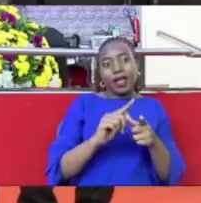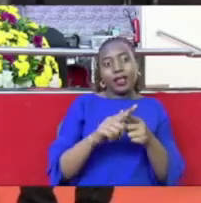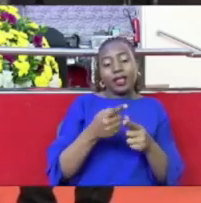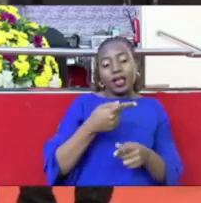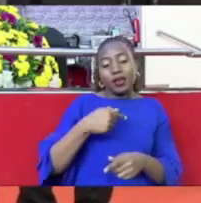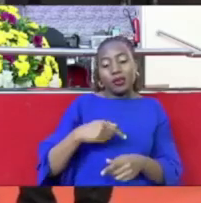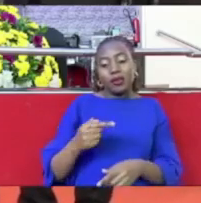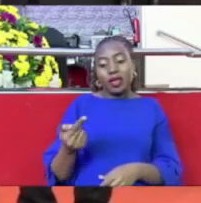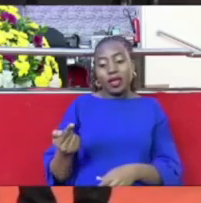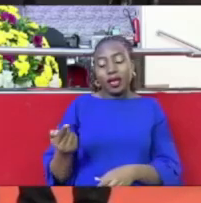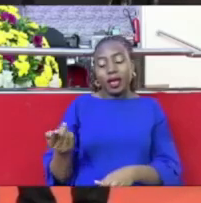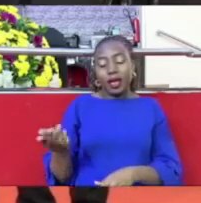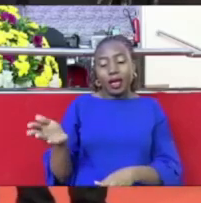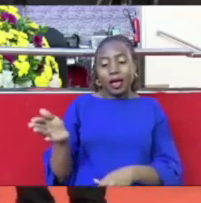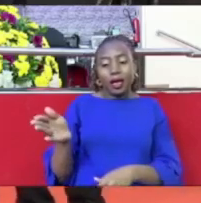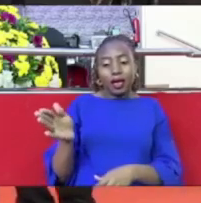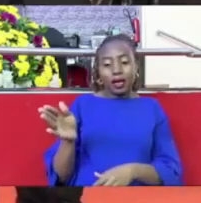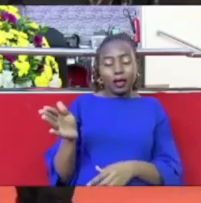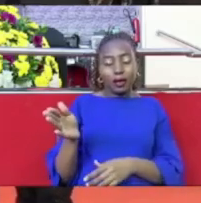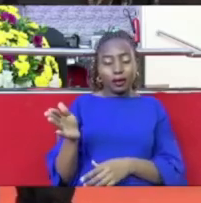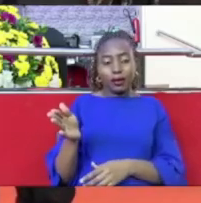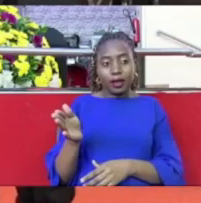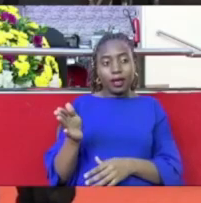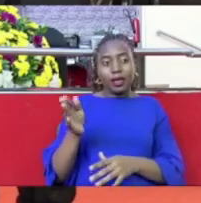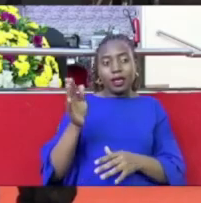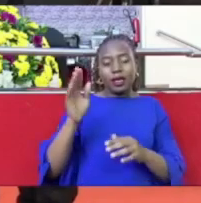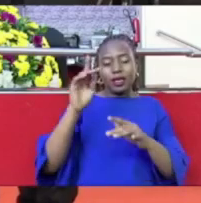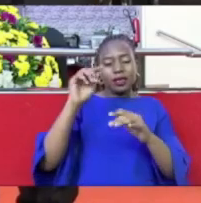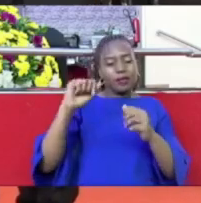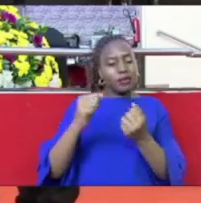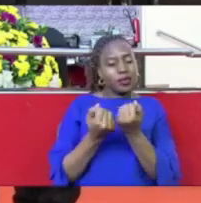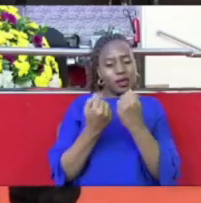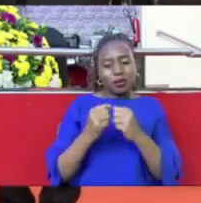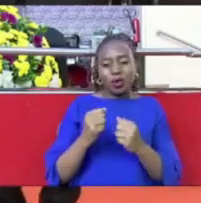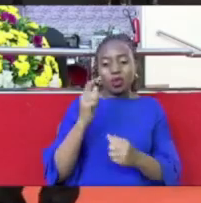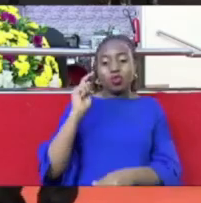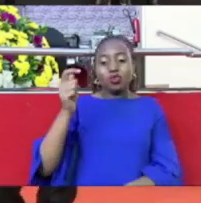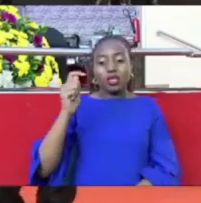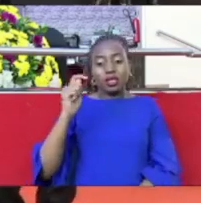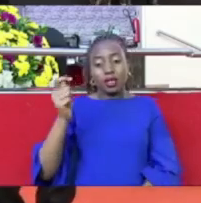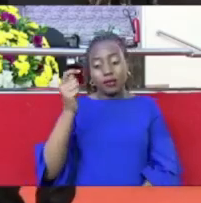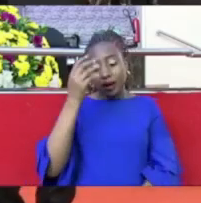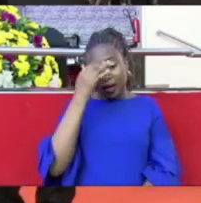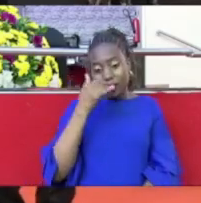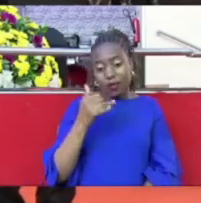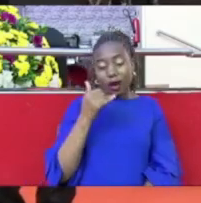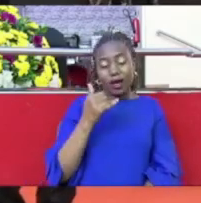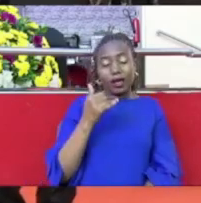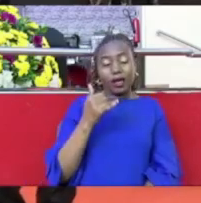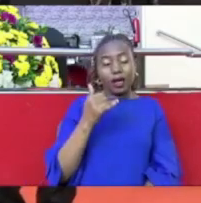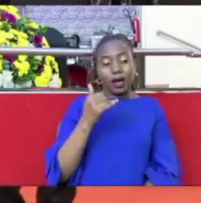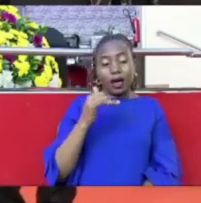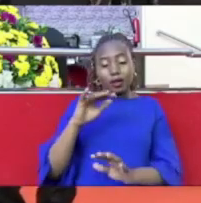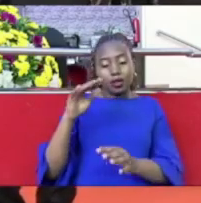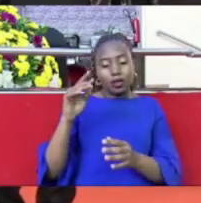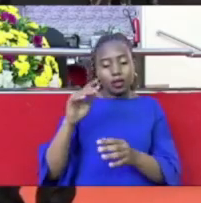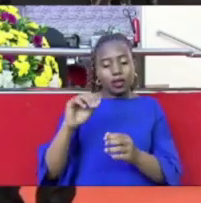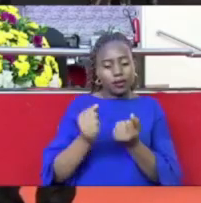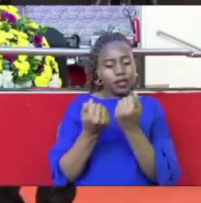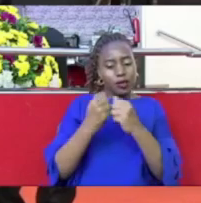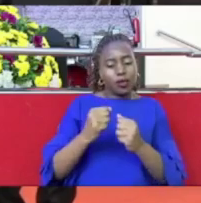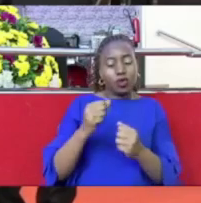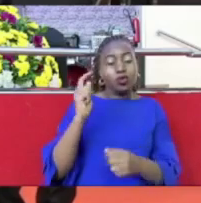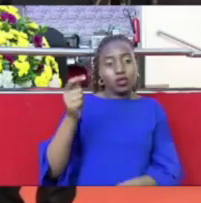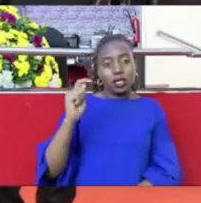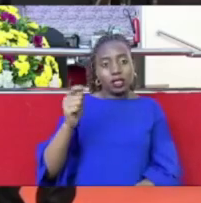us breakthrough. Na hatuwezi tukakiri jinsi ambavyo Mungu ametupa upenyo. But behind your breakthrough, lakini nyuma ya upenyo wako,